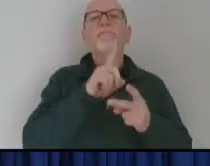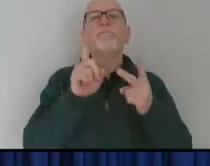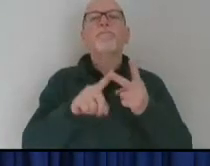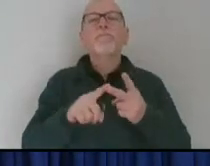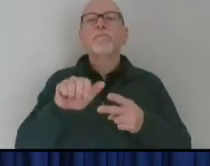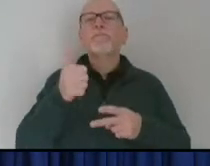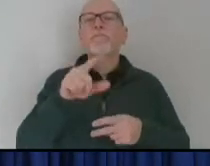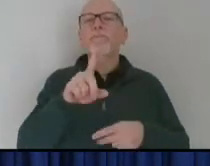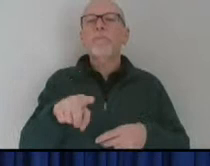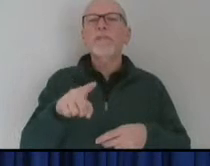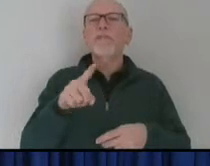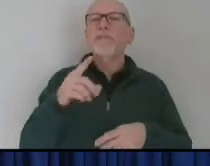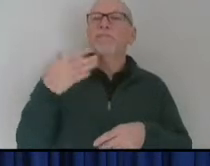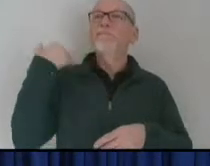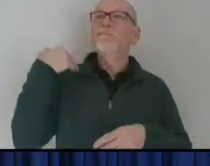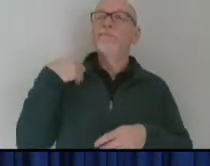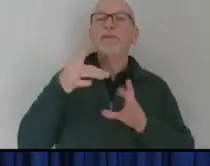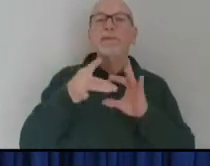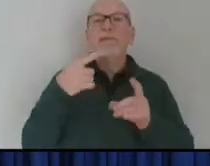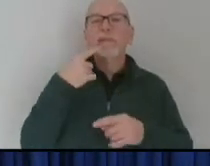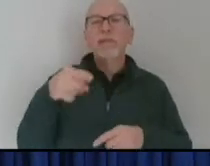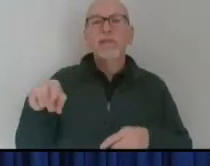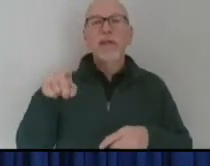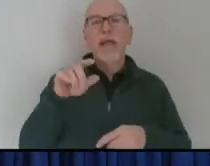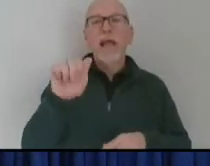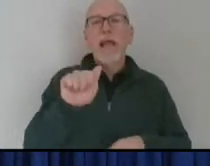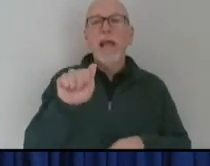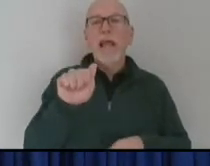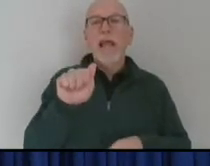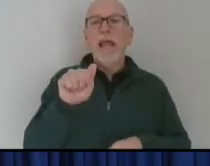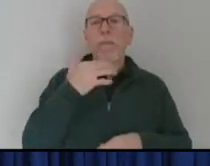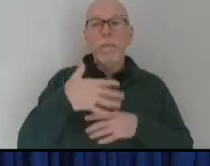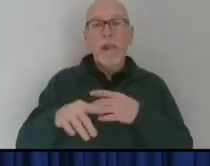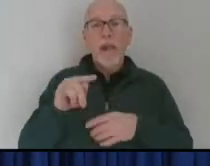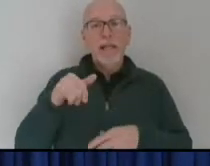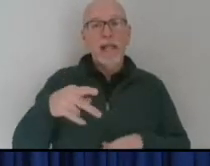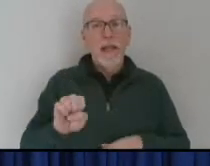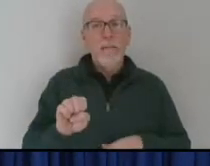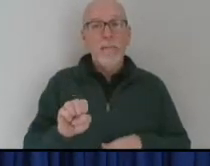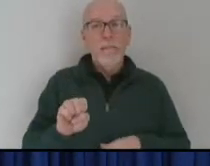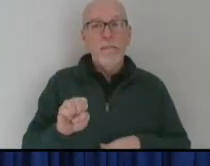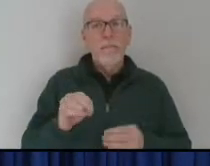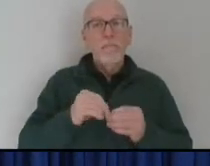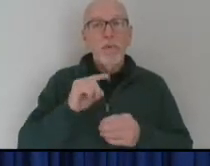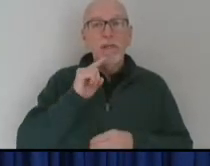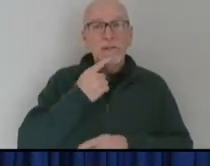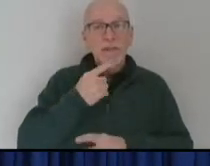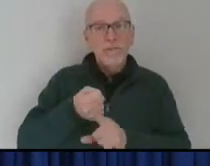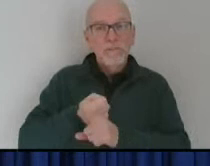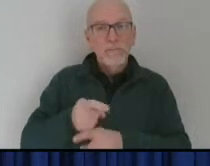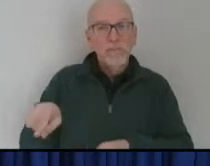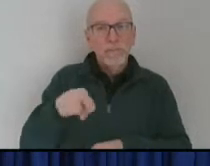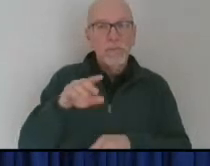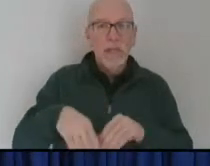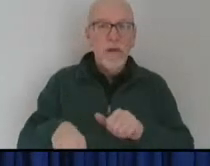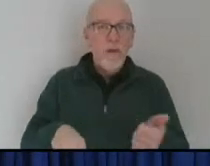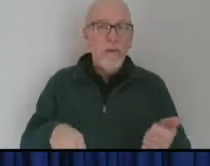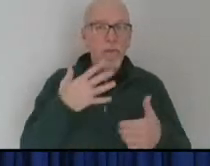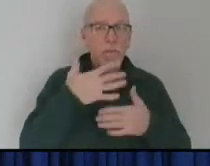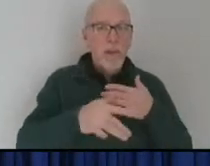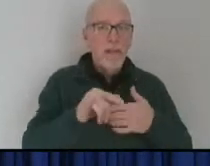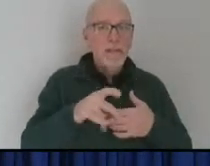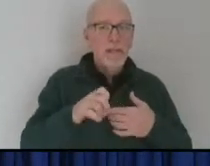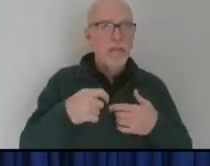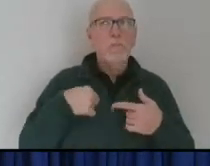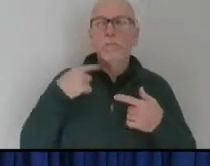were saying that A blood types were more seriously affected, and I have not seen any update on that in a